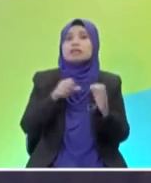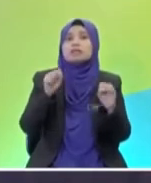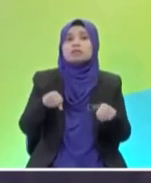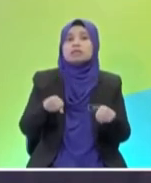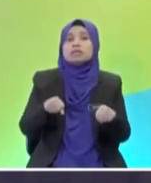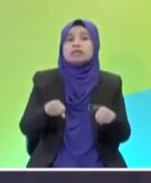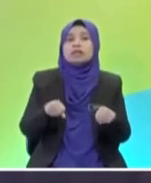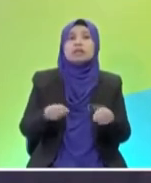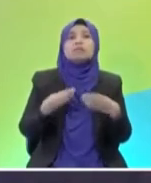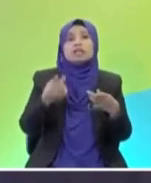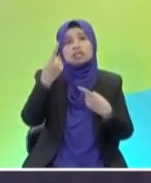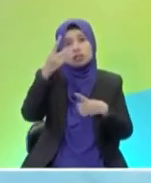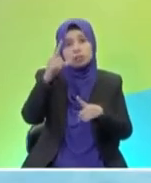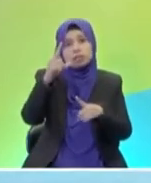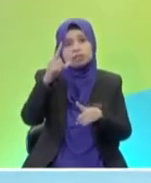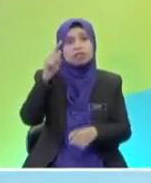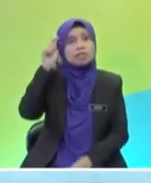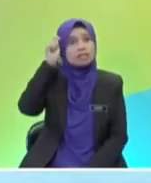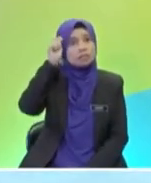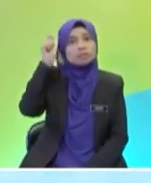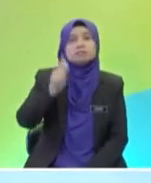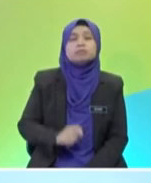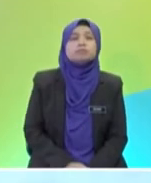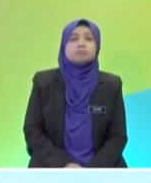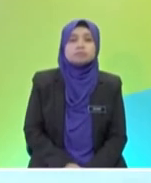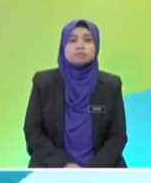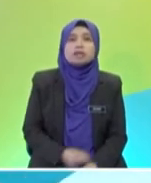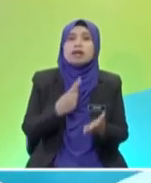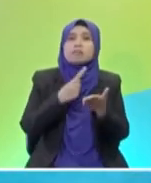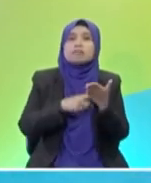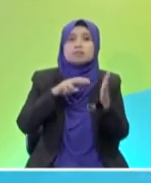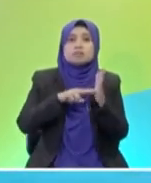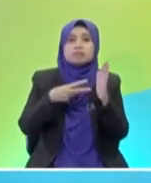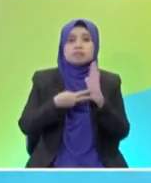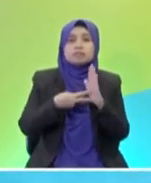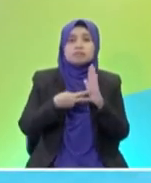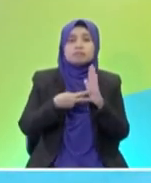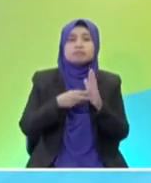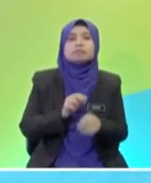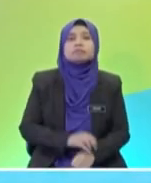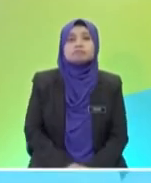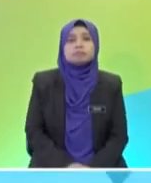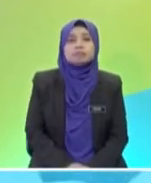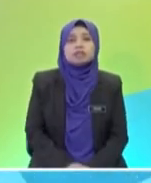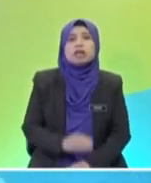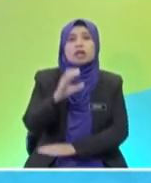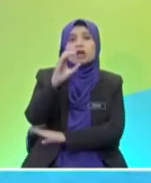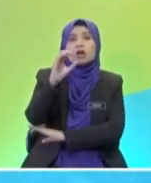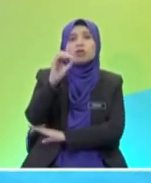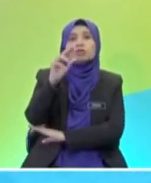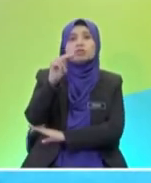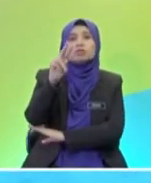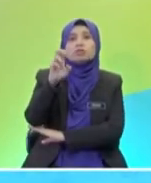conservation? Okay, Tamilendi. Yes, Tamilendi. What's the meaning of conservation? Yes, teacher. Conservation